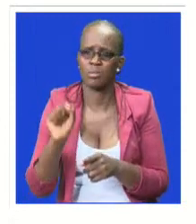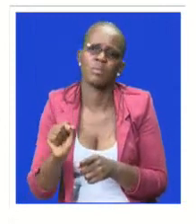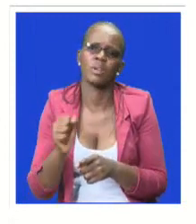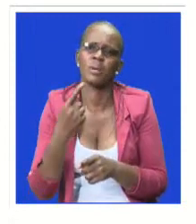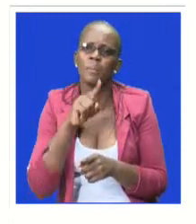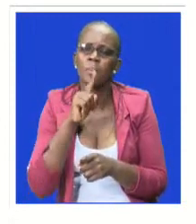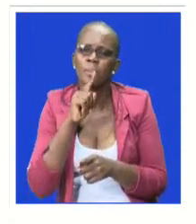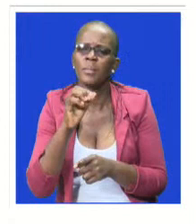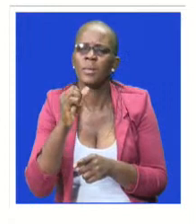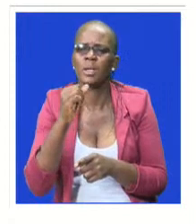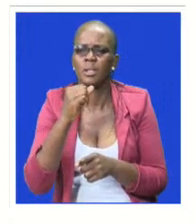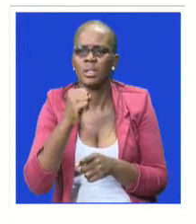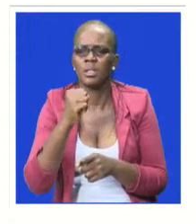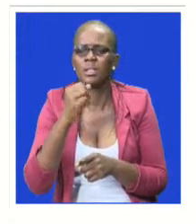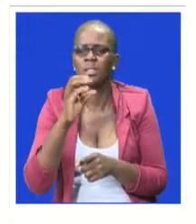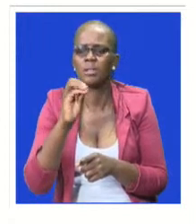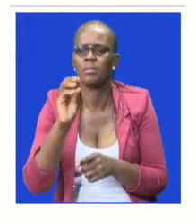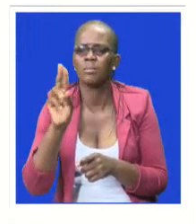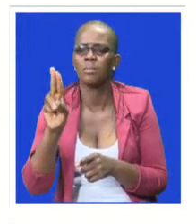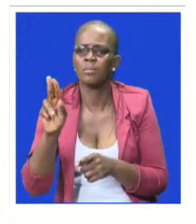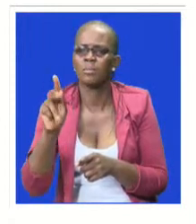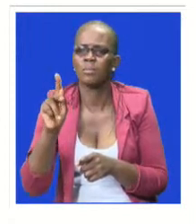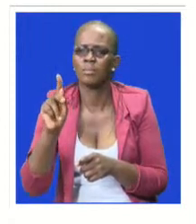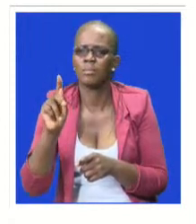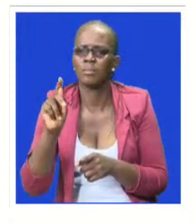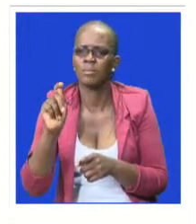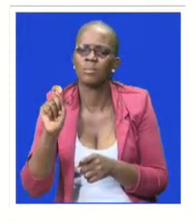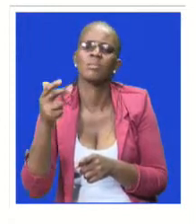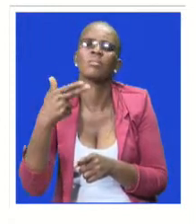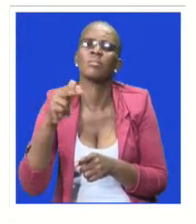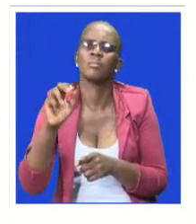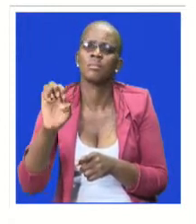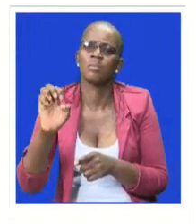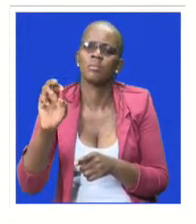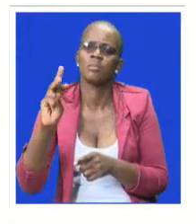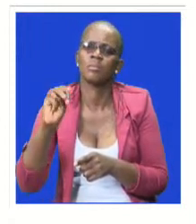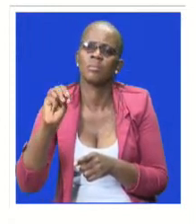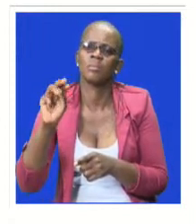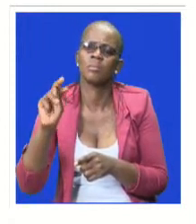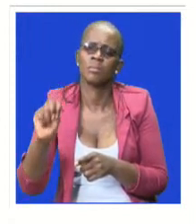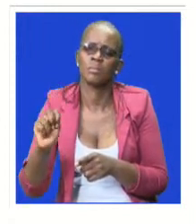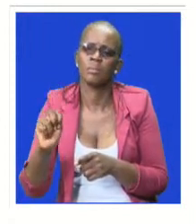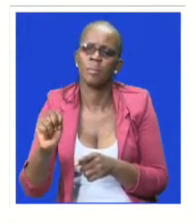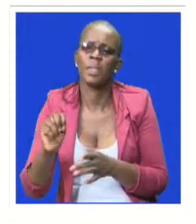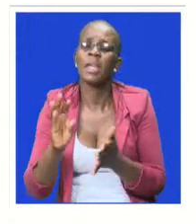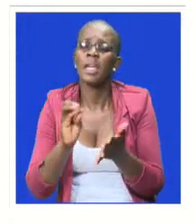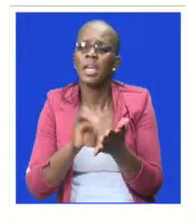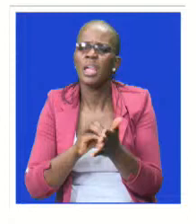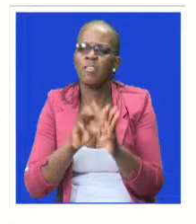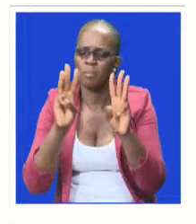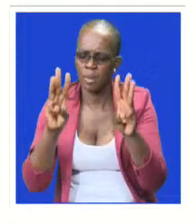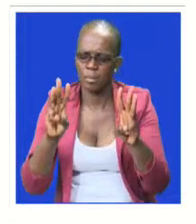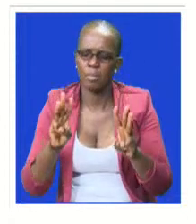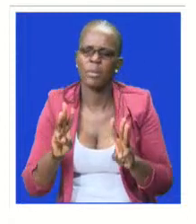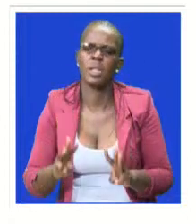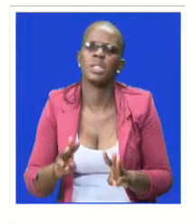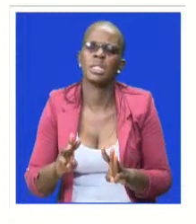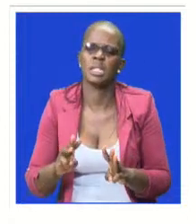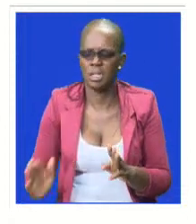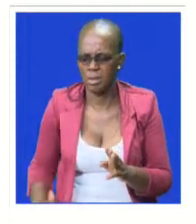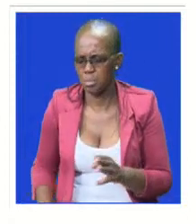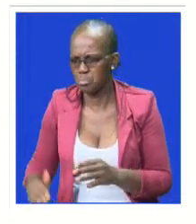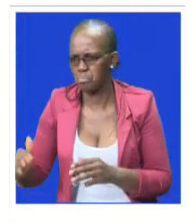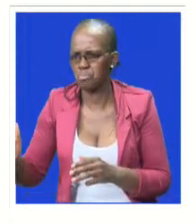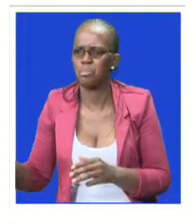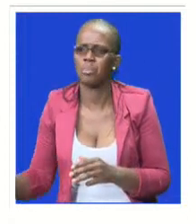means the places that are found below the line of the equator. Those